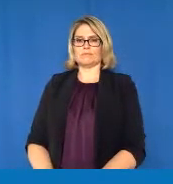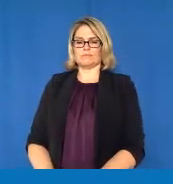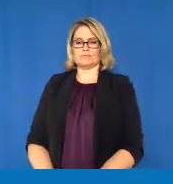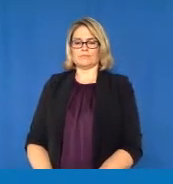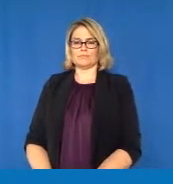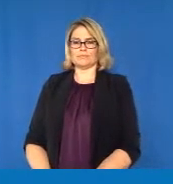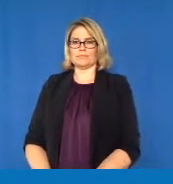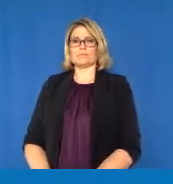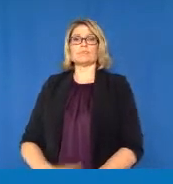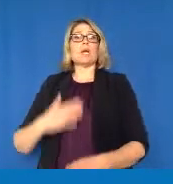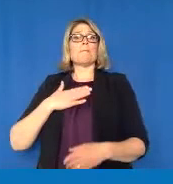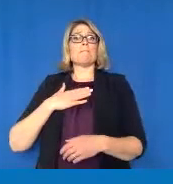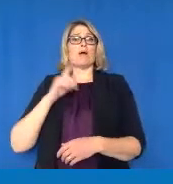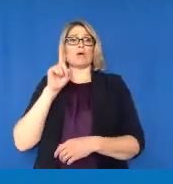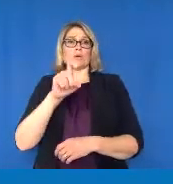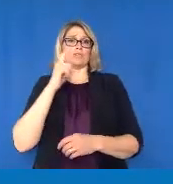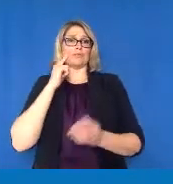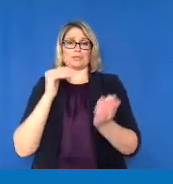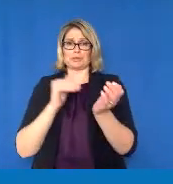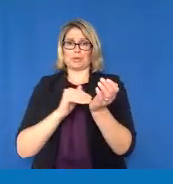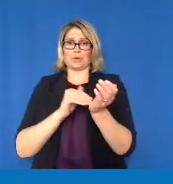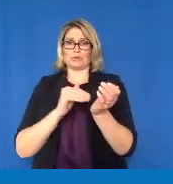My question is for Dr. Russell.